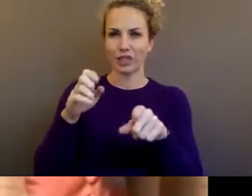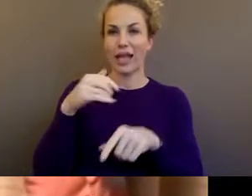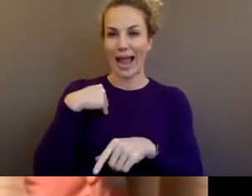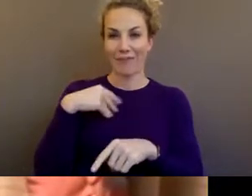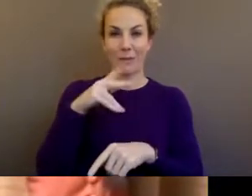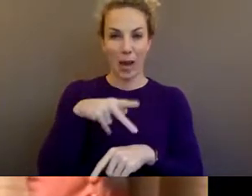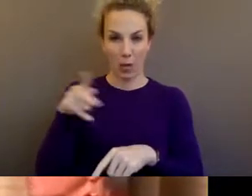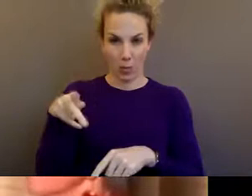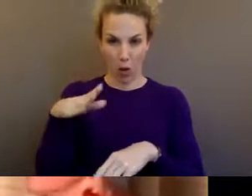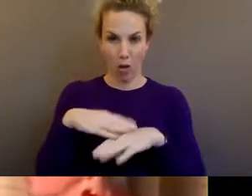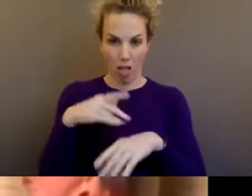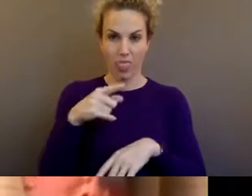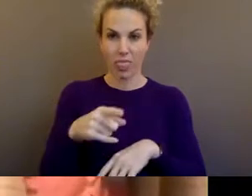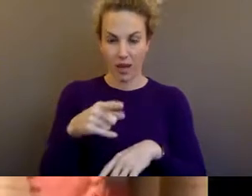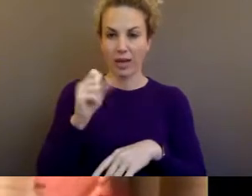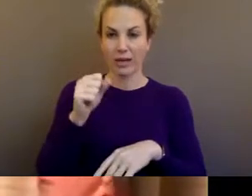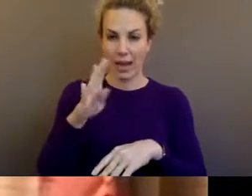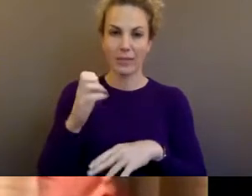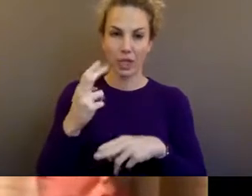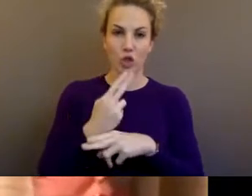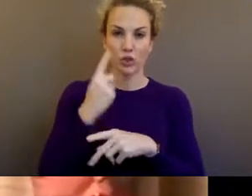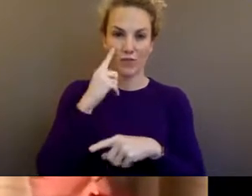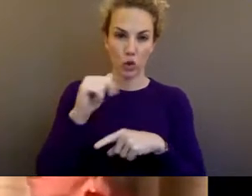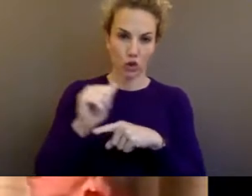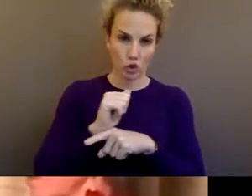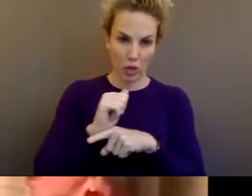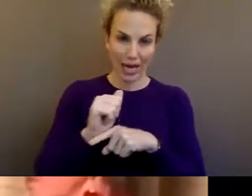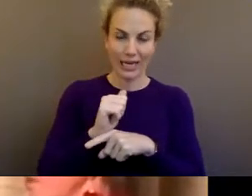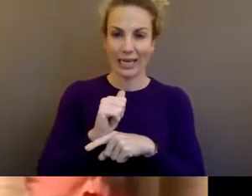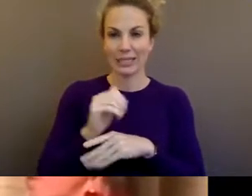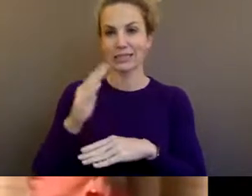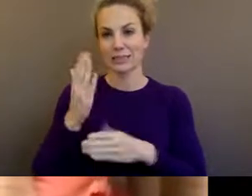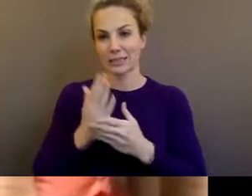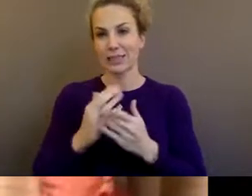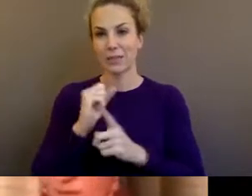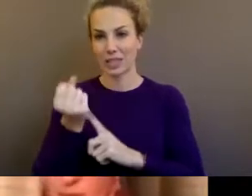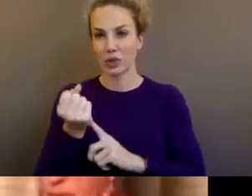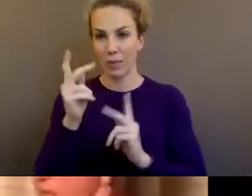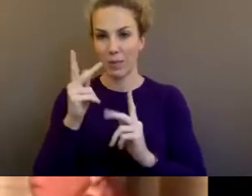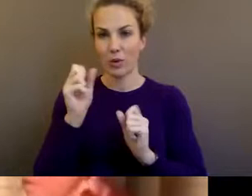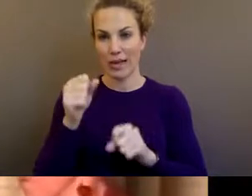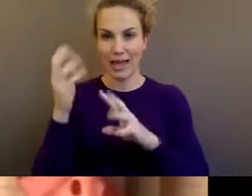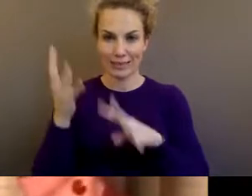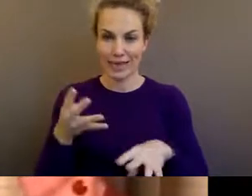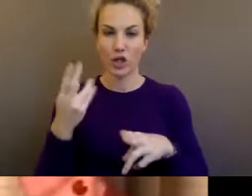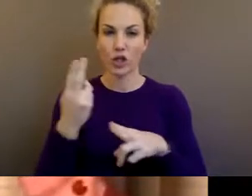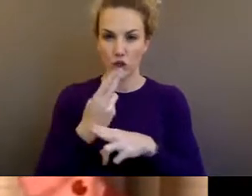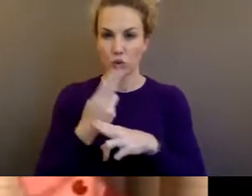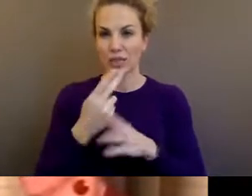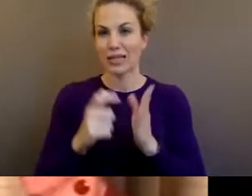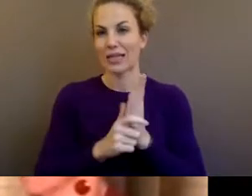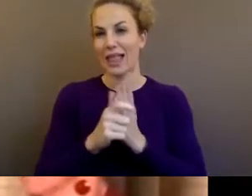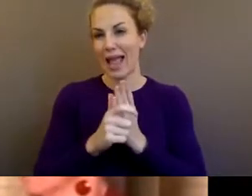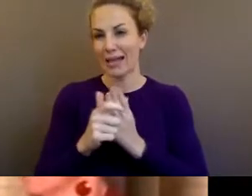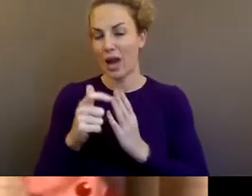PowerPoint that can be used in training, and some situations that people can download and use those as a handout in their